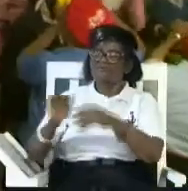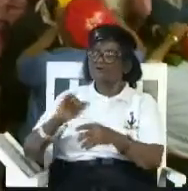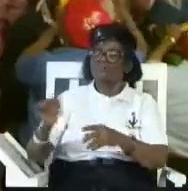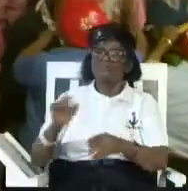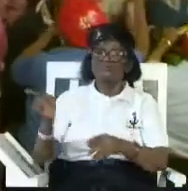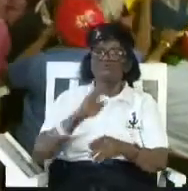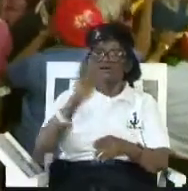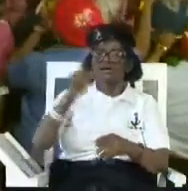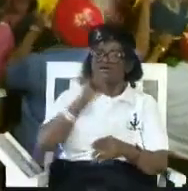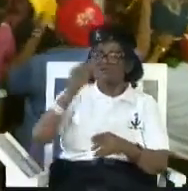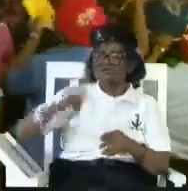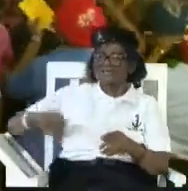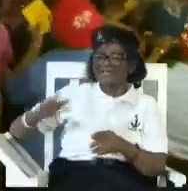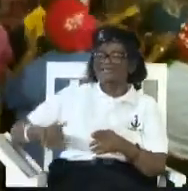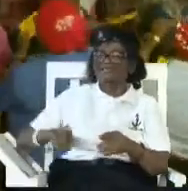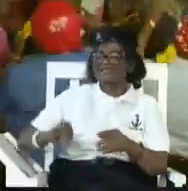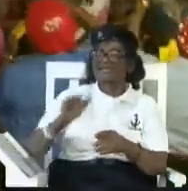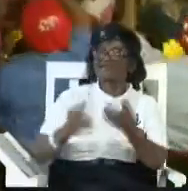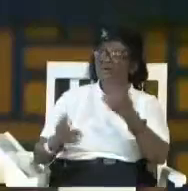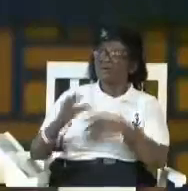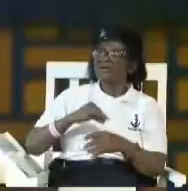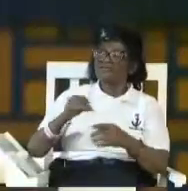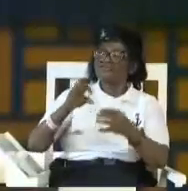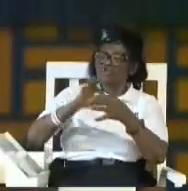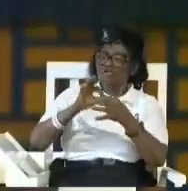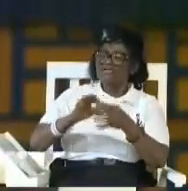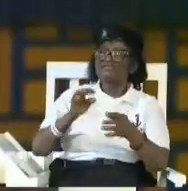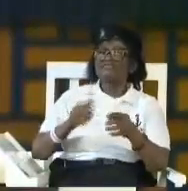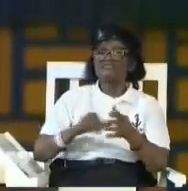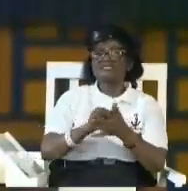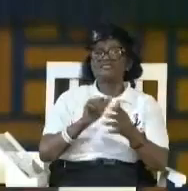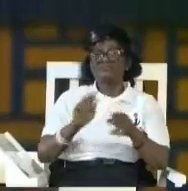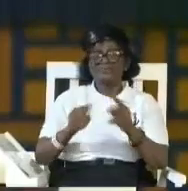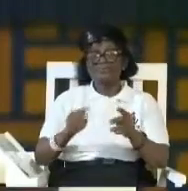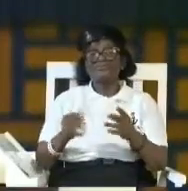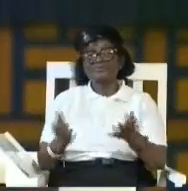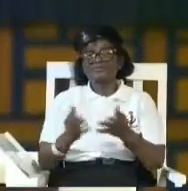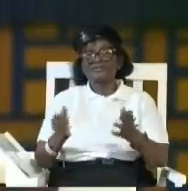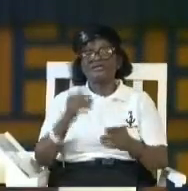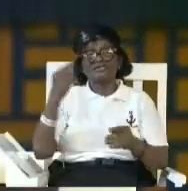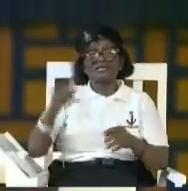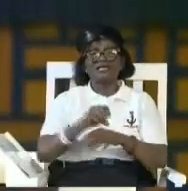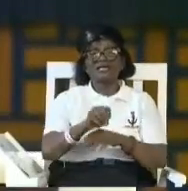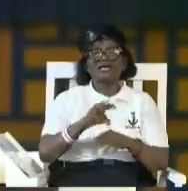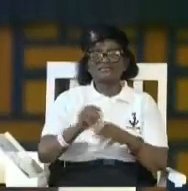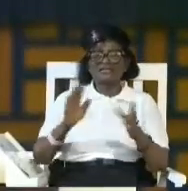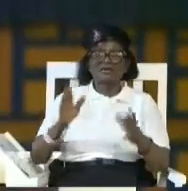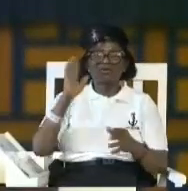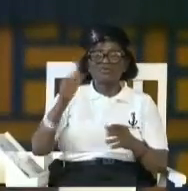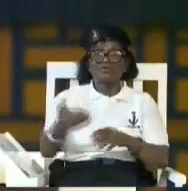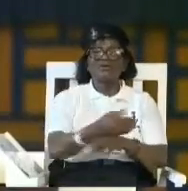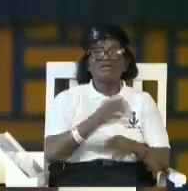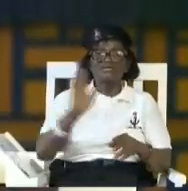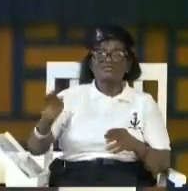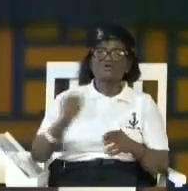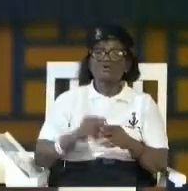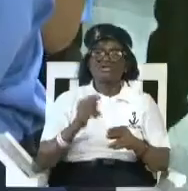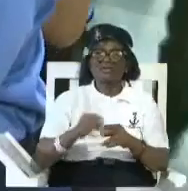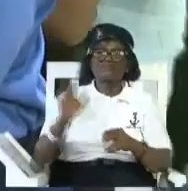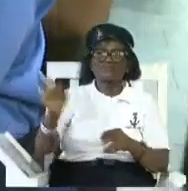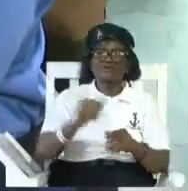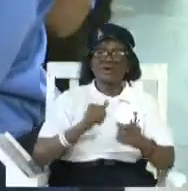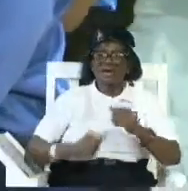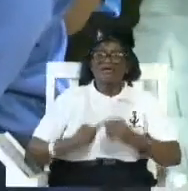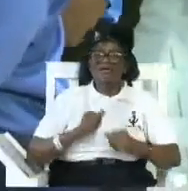their life to Jesus. And the counselors will collect your names, your address, and your prayer